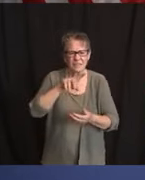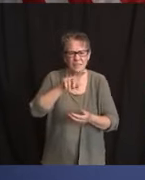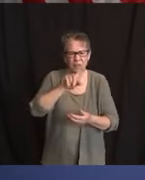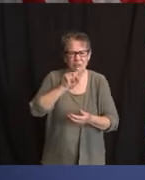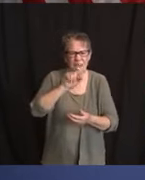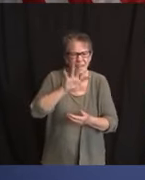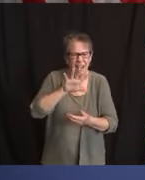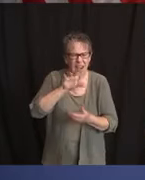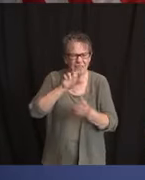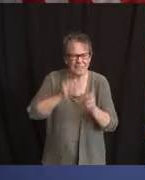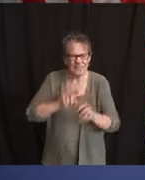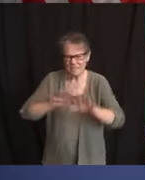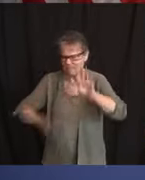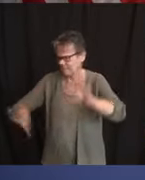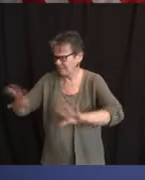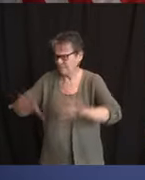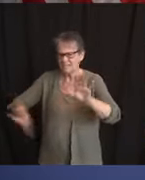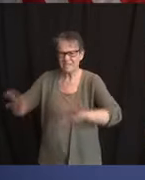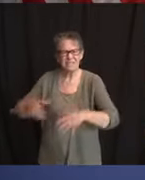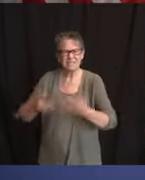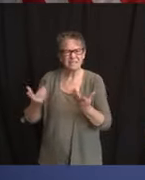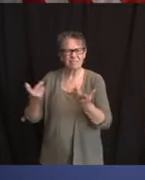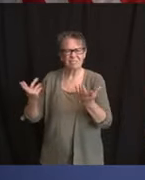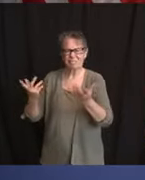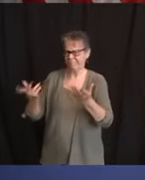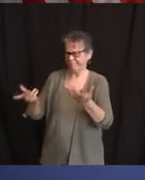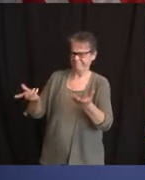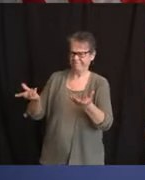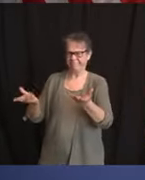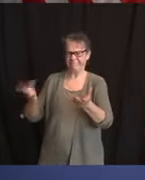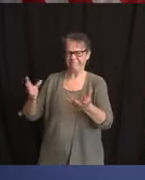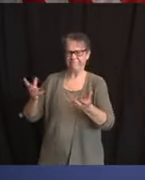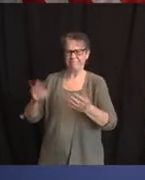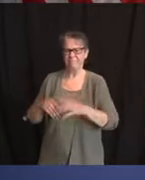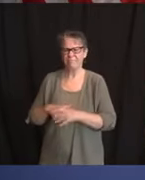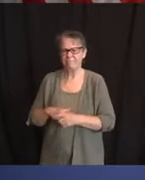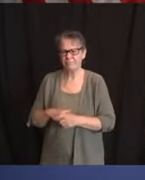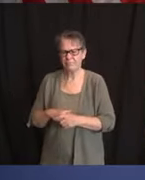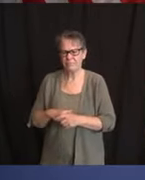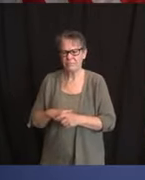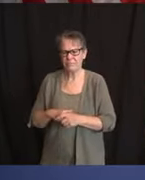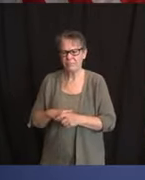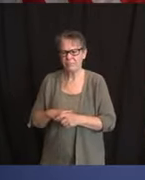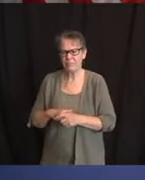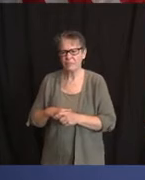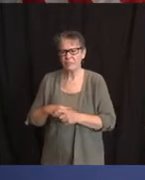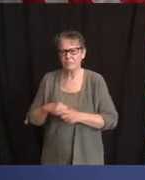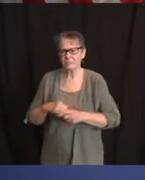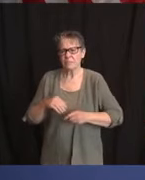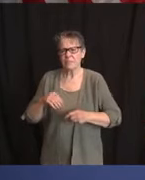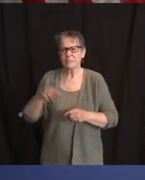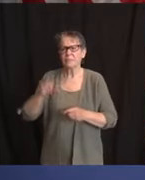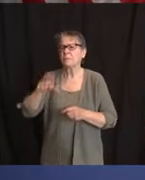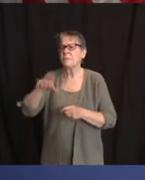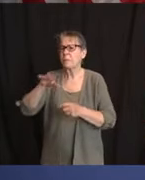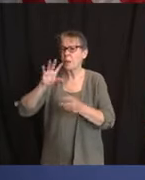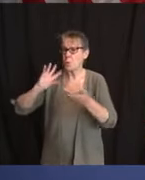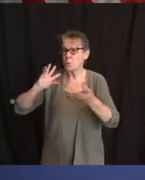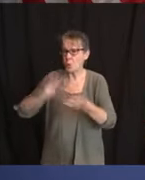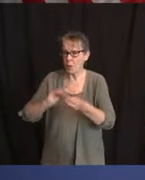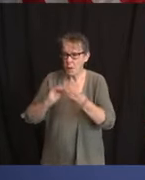inflammatory syndrome, can we get a total number of cases? Is the state tracking that? And Governor, over the weekend, with a lot of people on